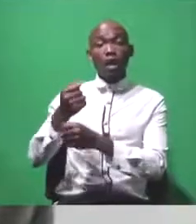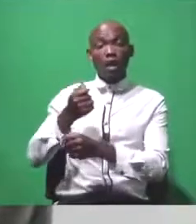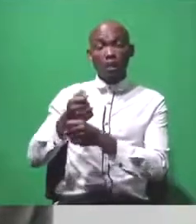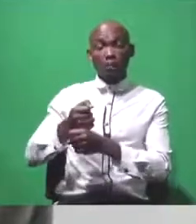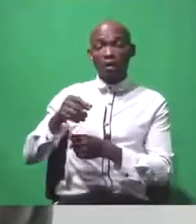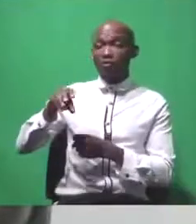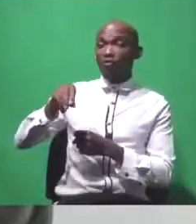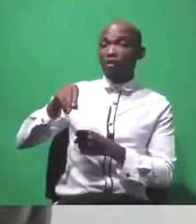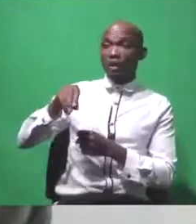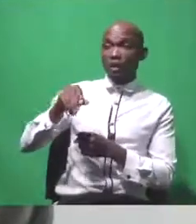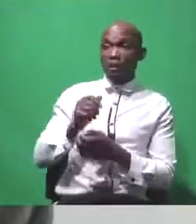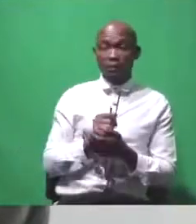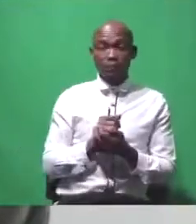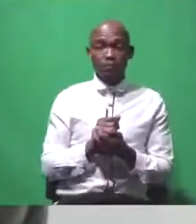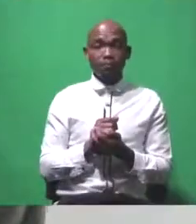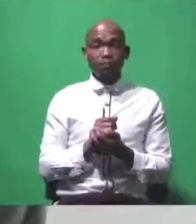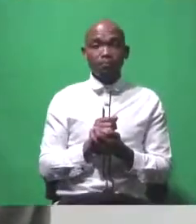labor for fertilizer.